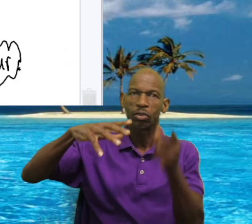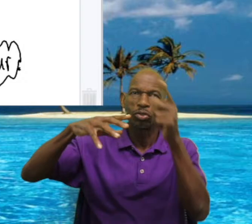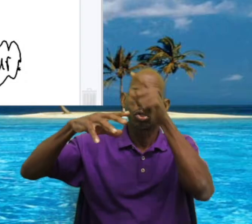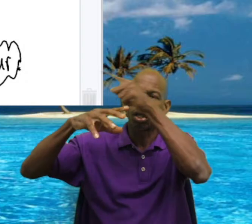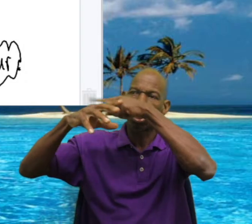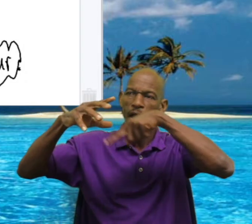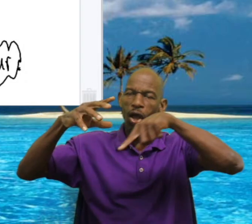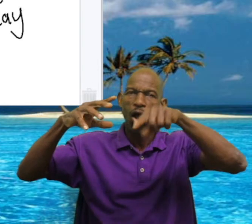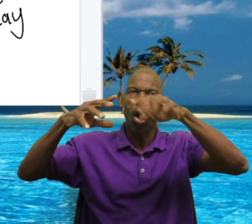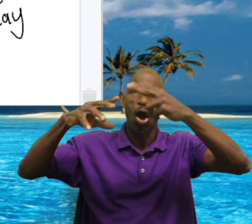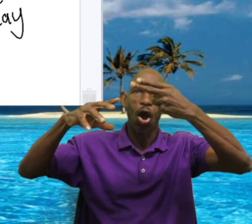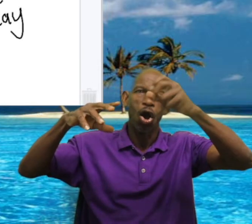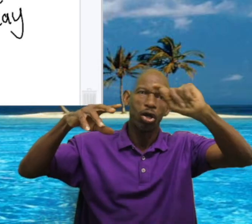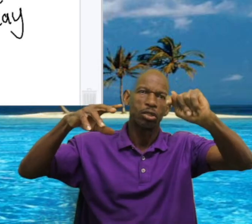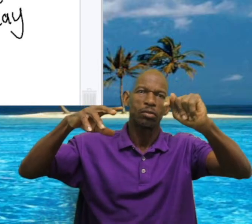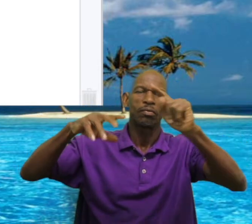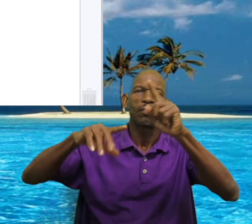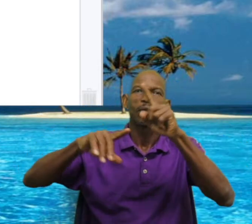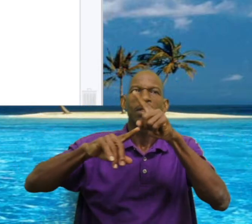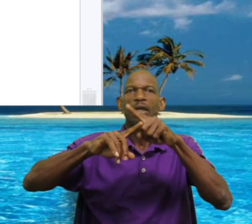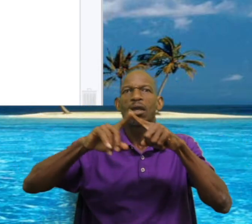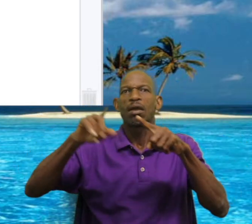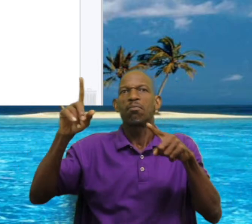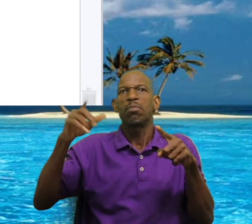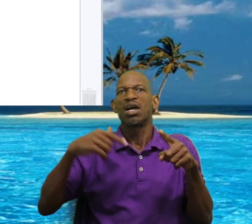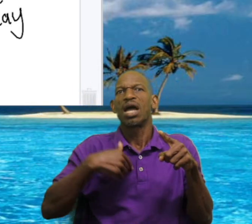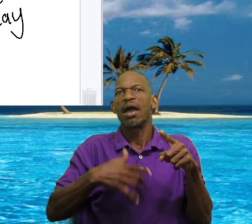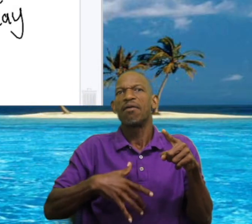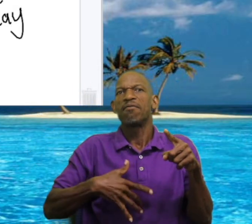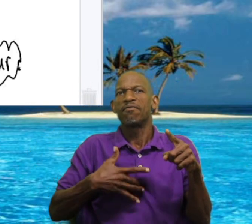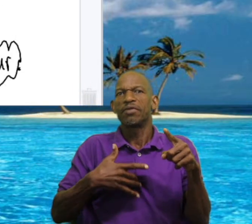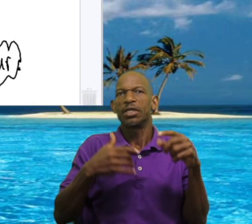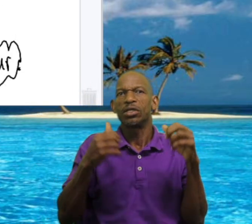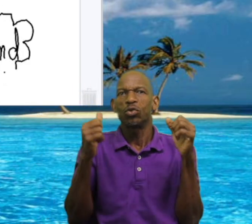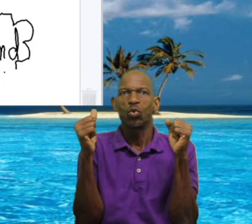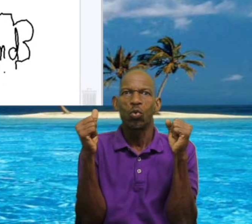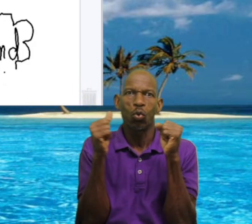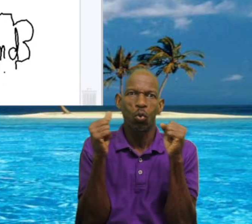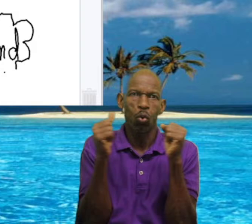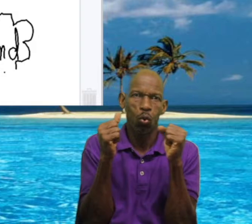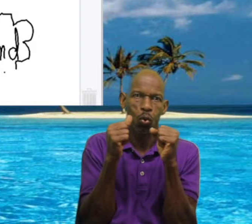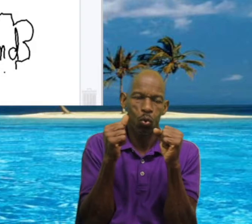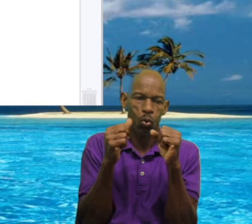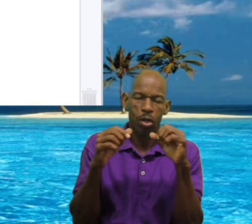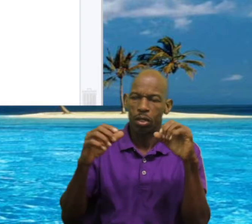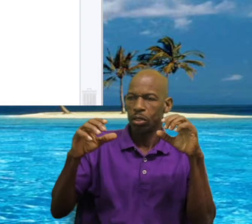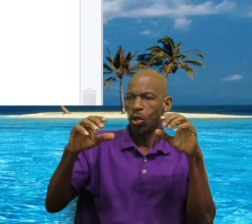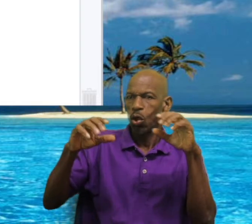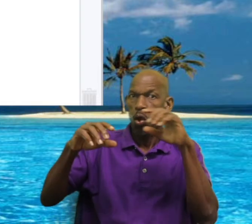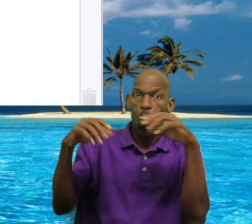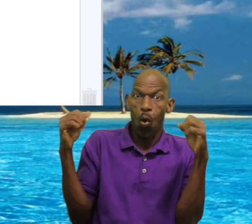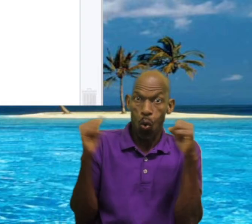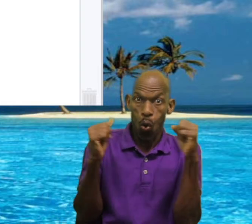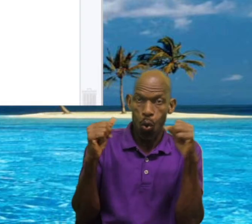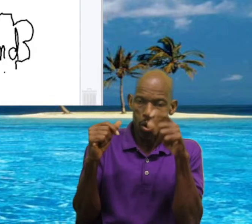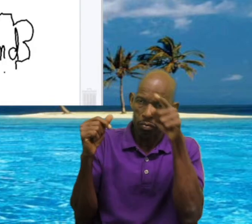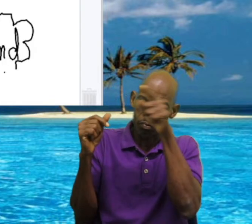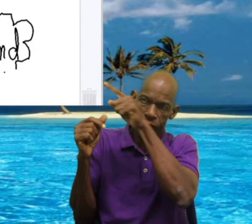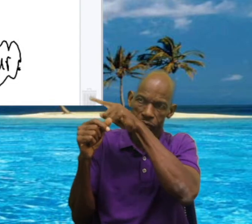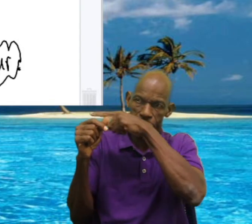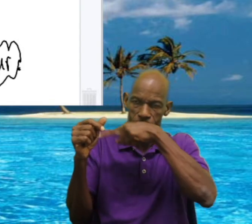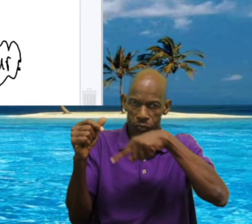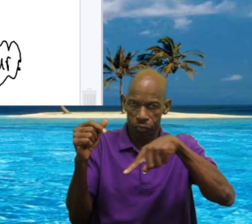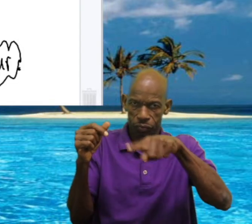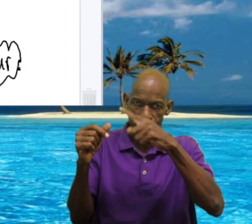My listing is gone away. Away like yours. All right, I was just finding my